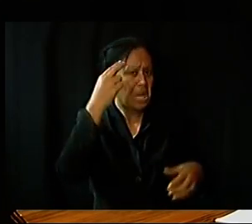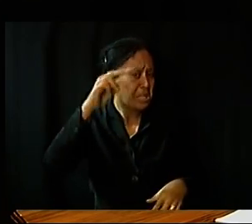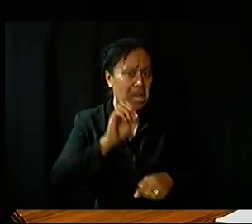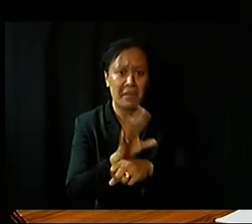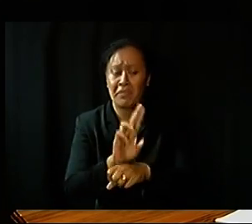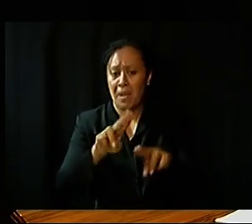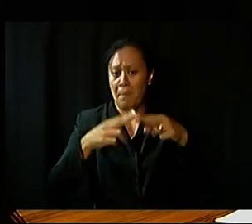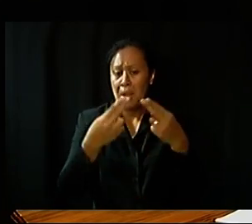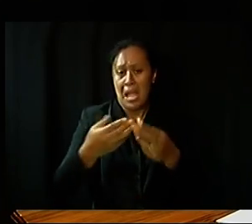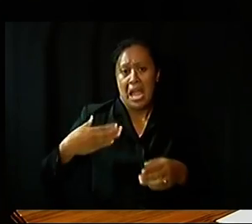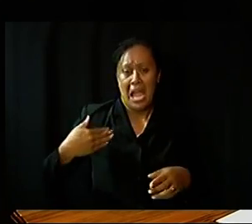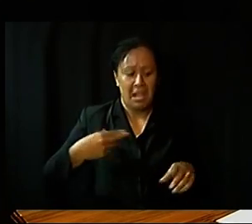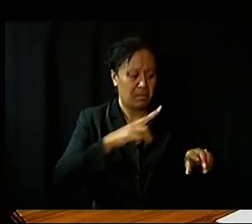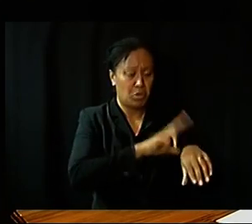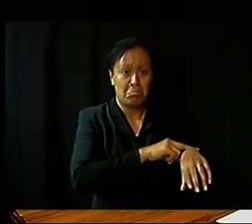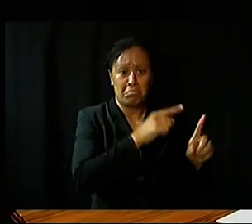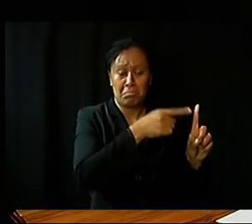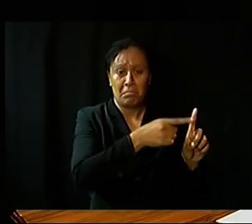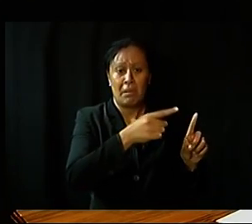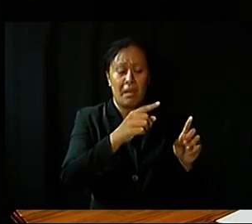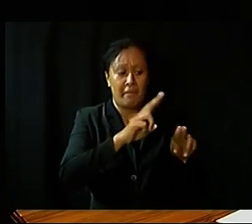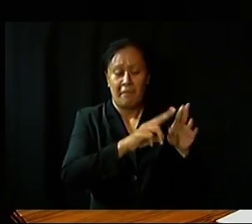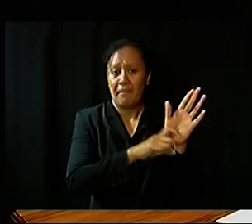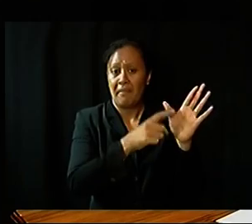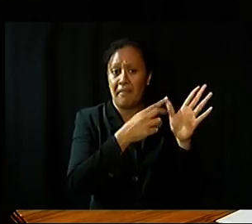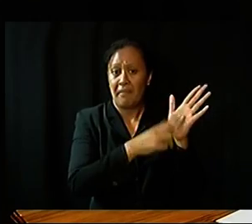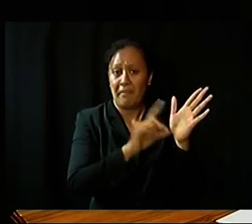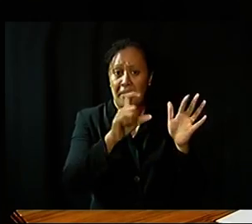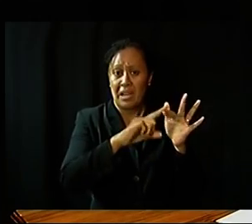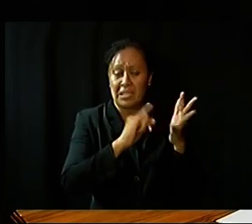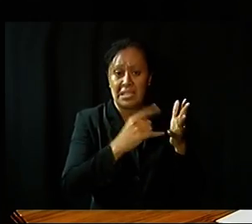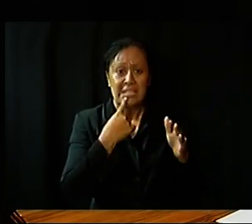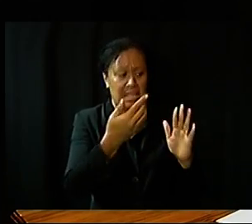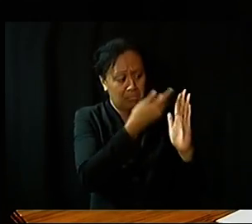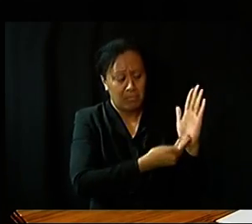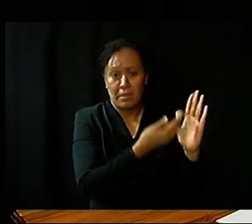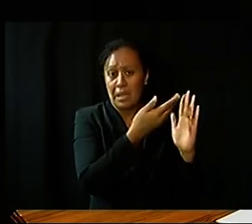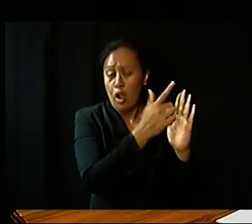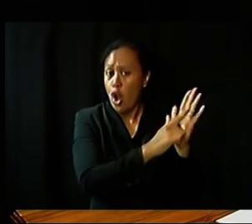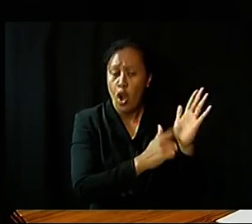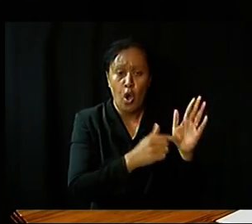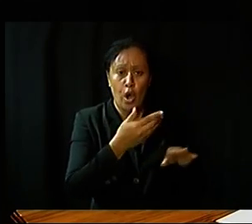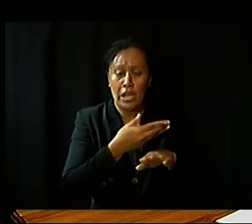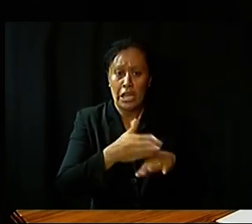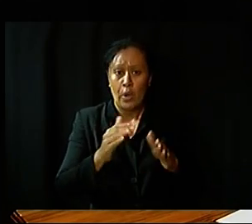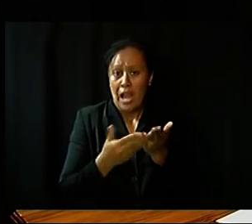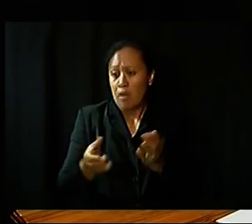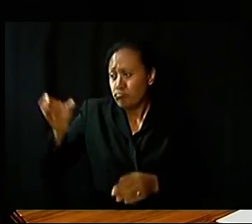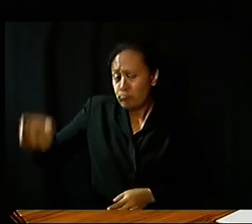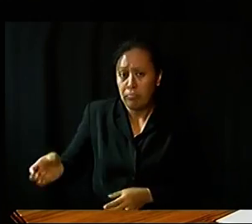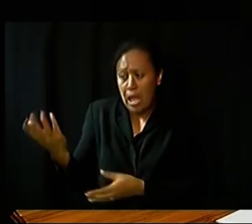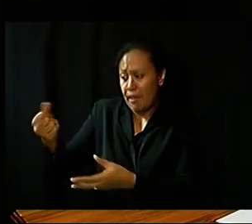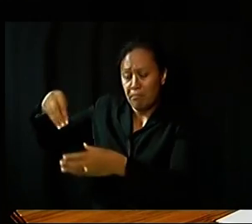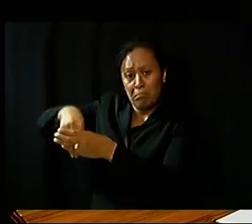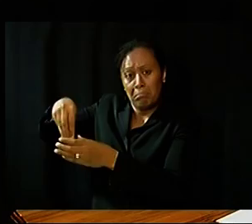Family Health, Dr. Francis Bingwa, under the new decree, persons living with HIV and AIDS now have a